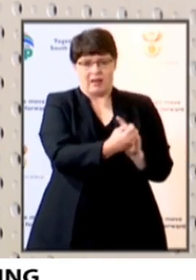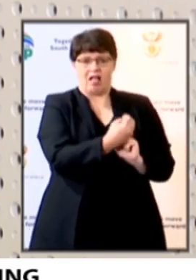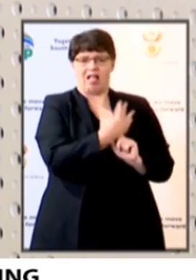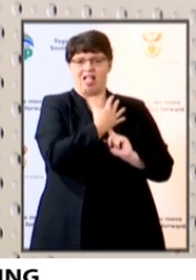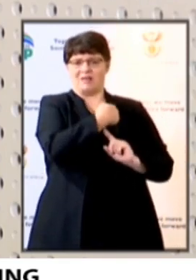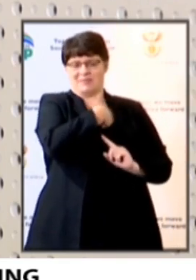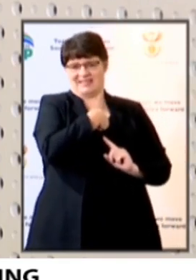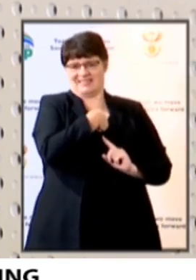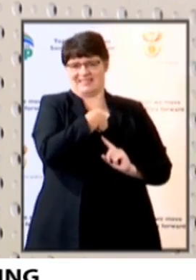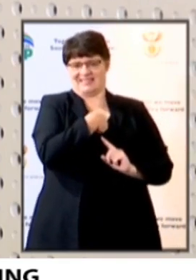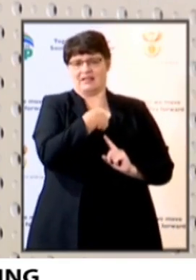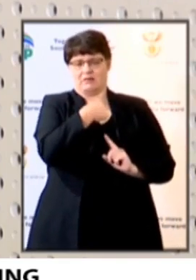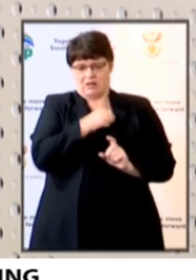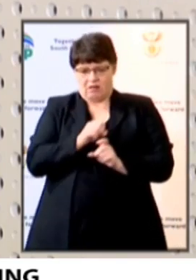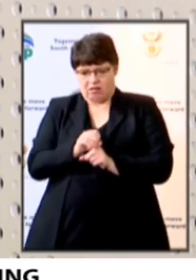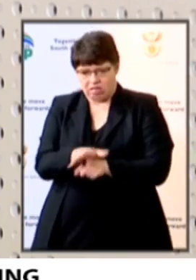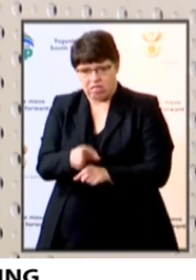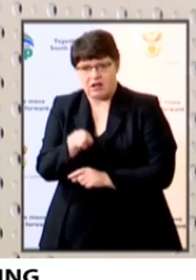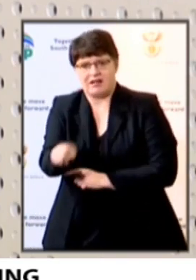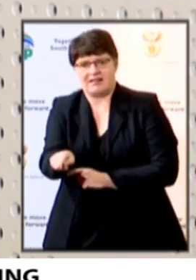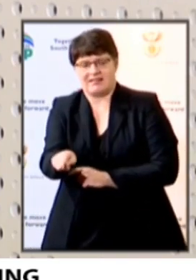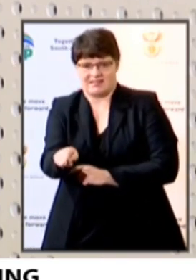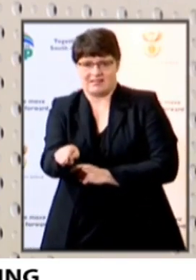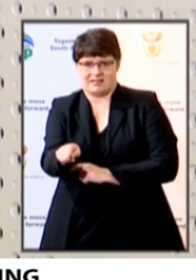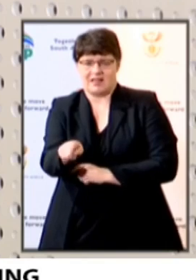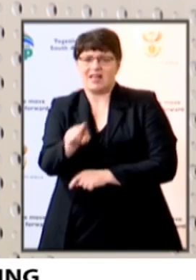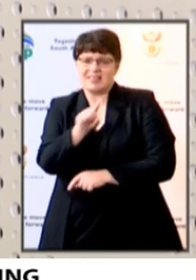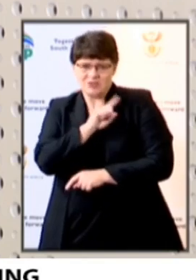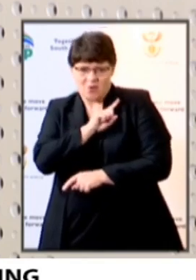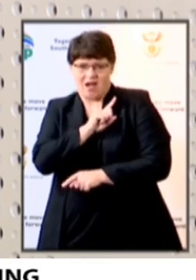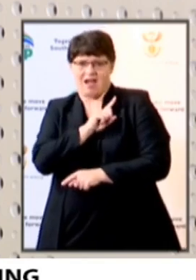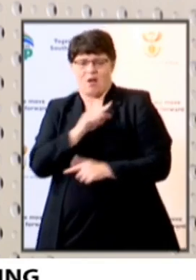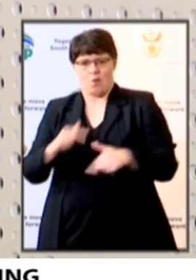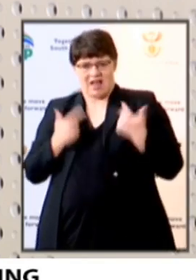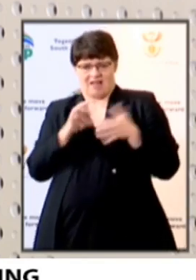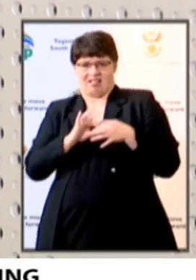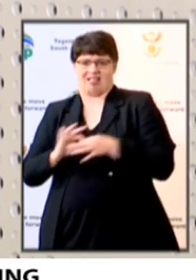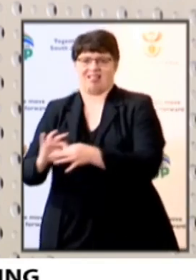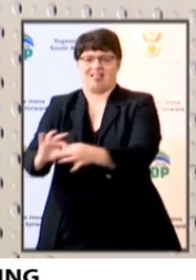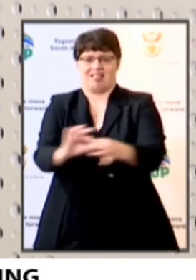us how our lives are so interlinked.